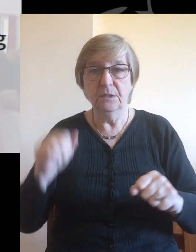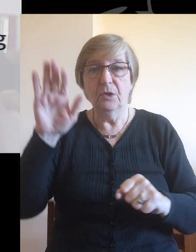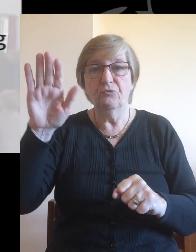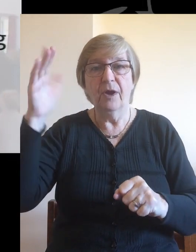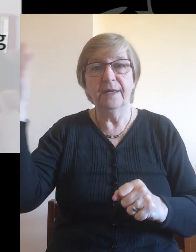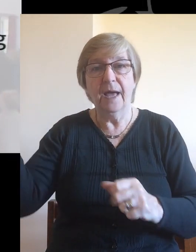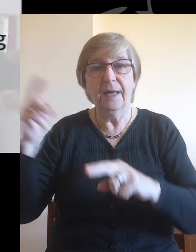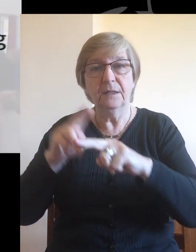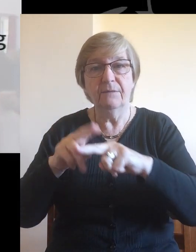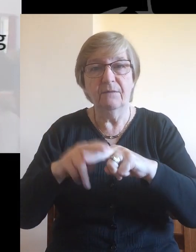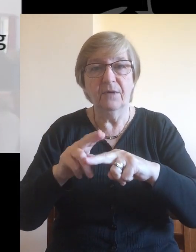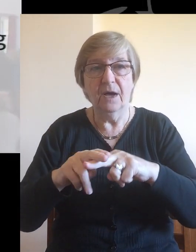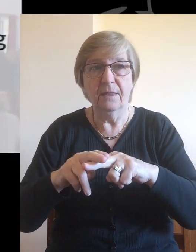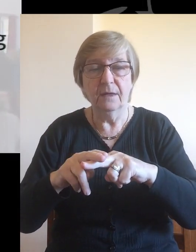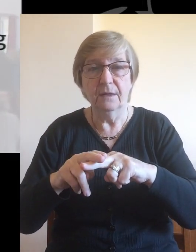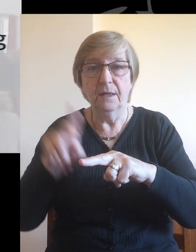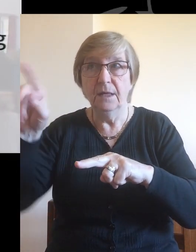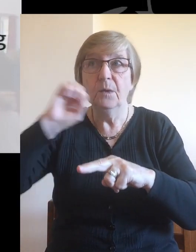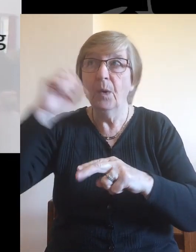of the Father.